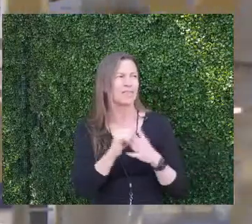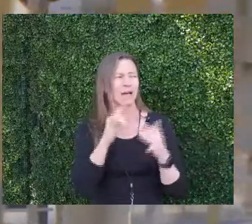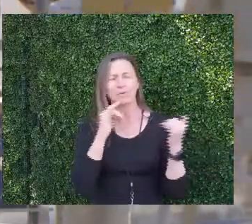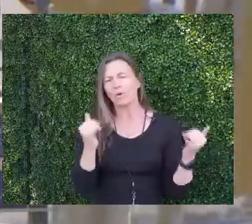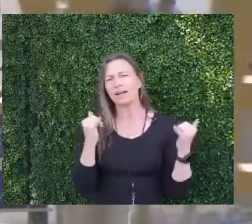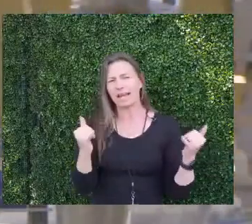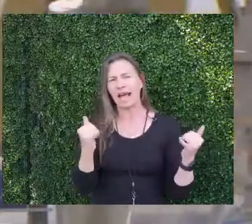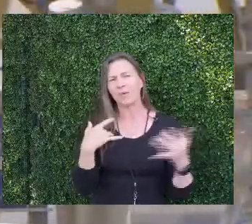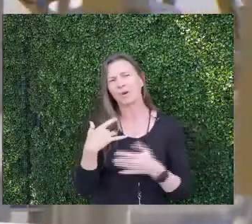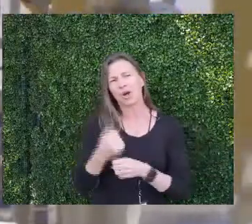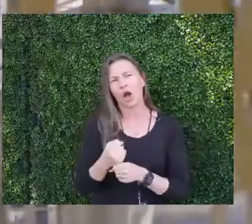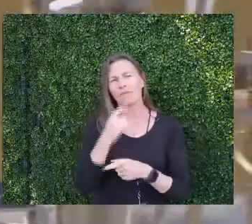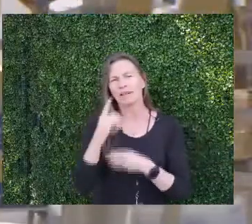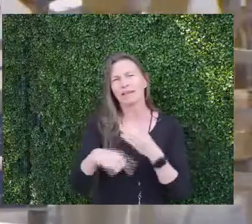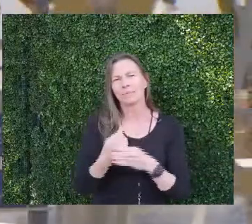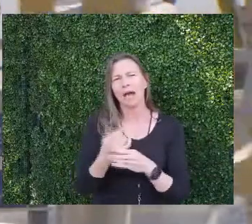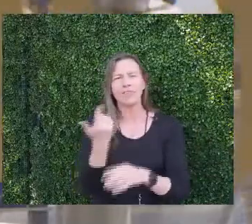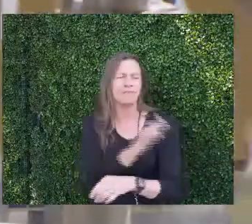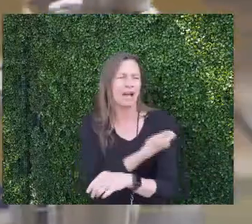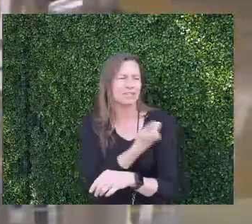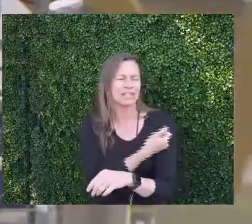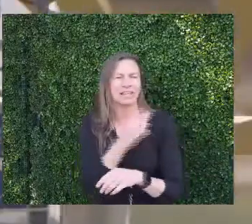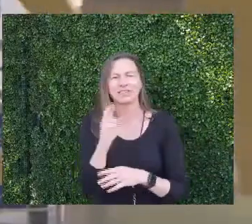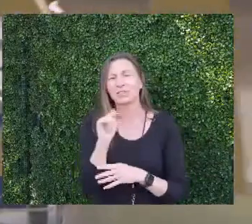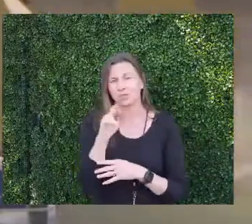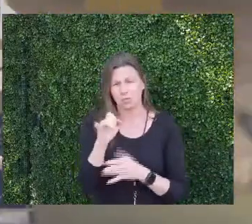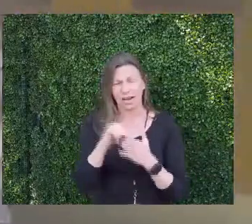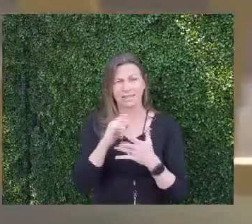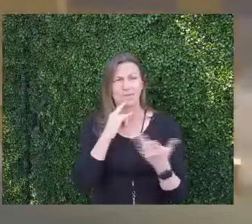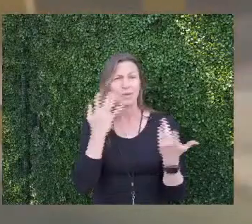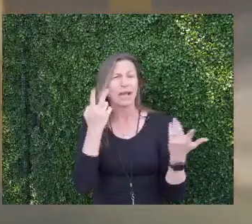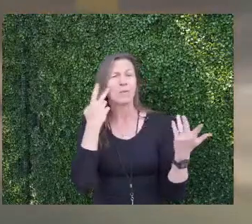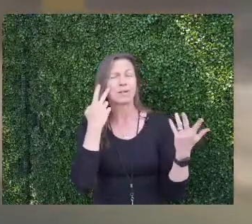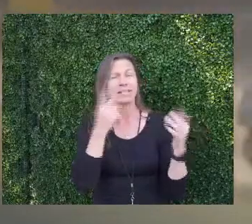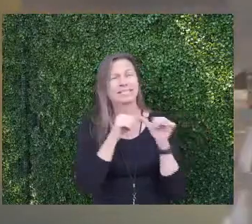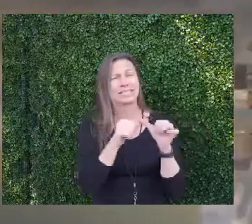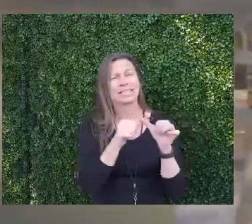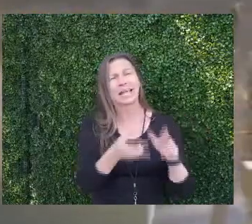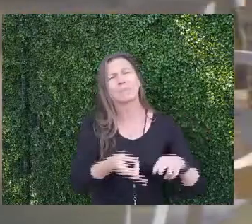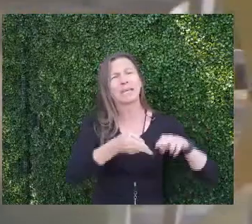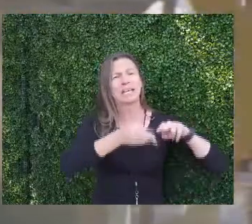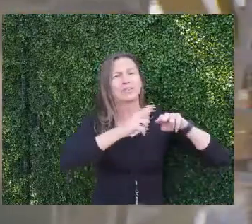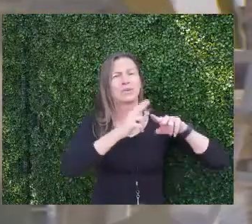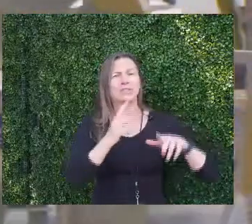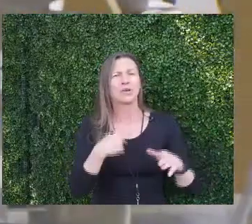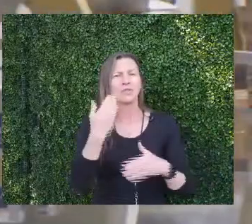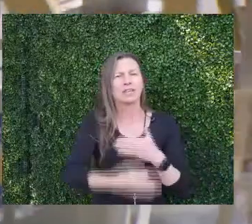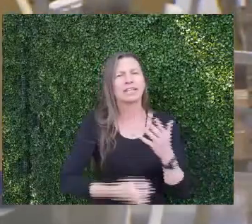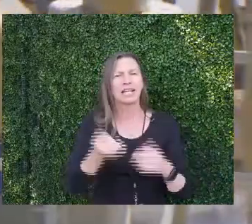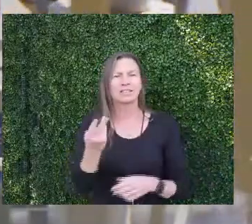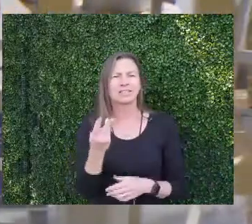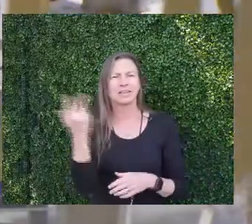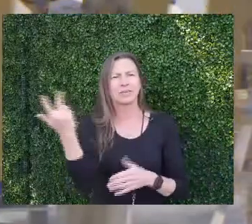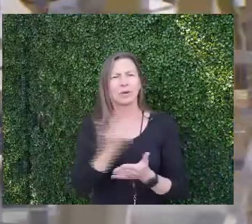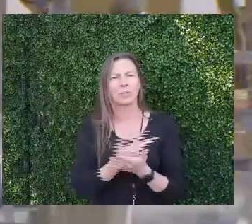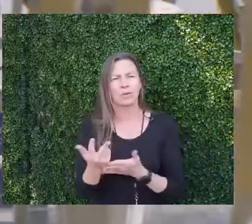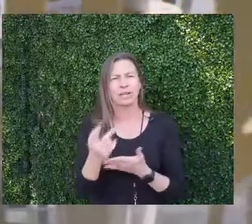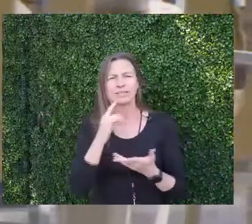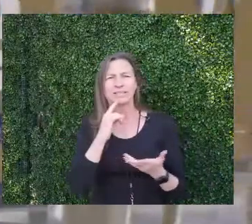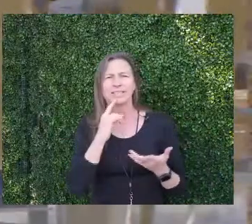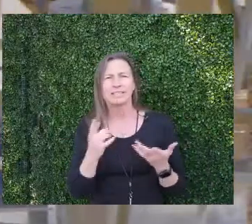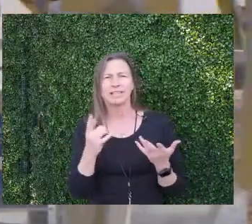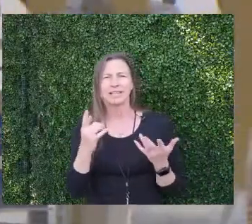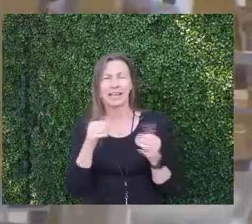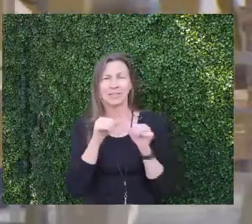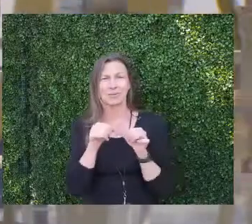of the vaccination rates that we've seen. And if we continue to see them increase over the next few weeks, that we can turn the page on this pandemic. But